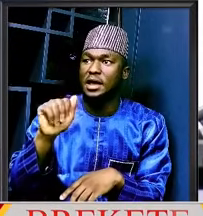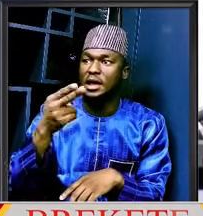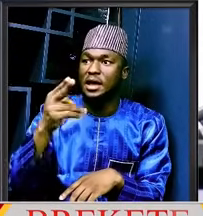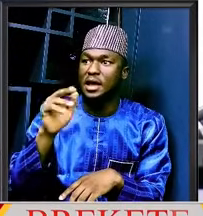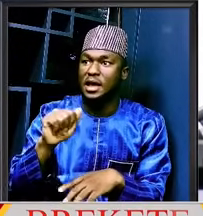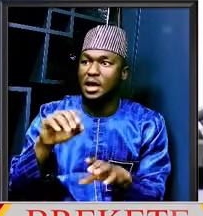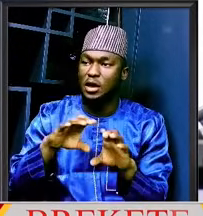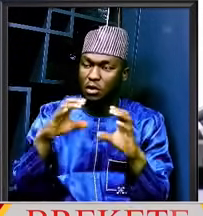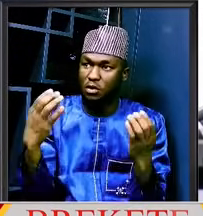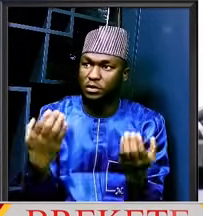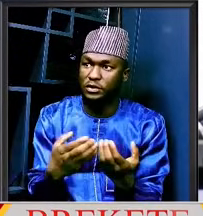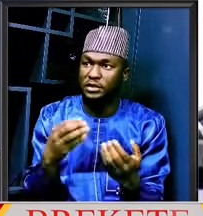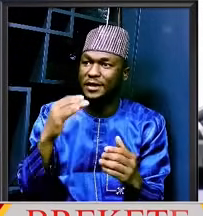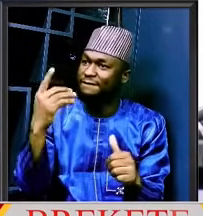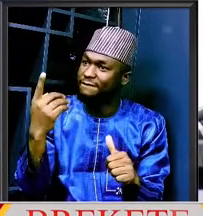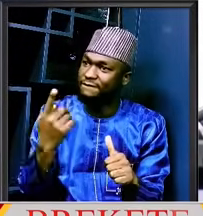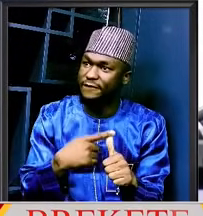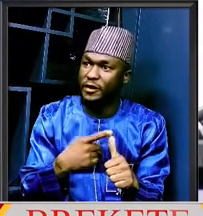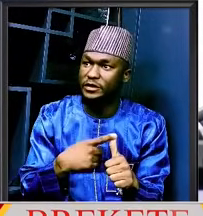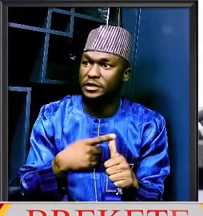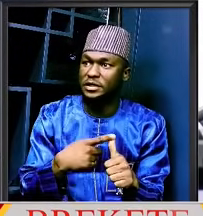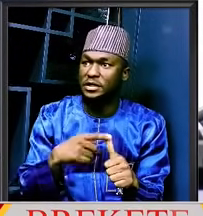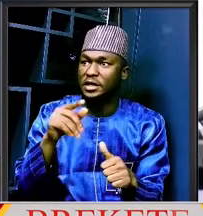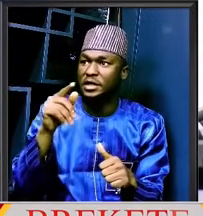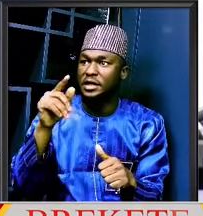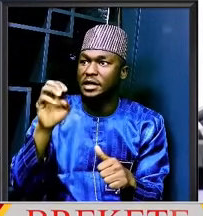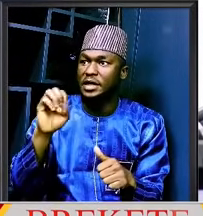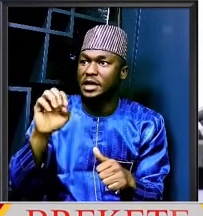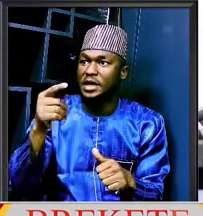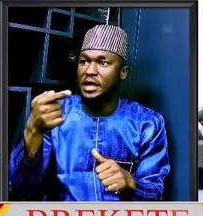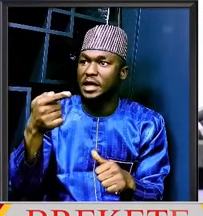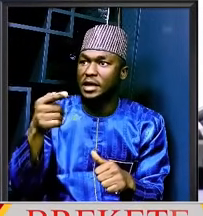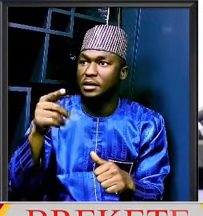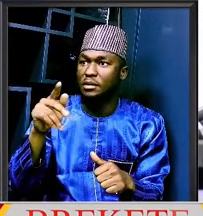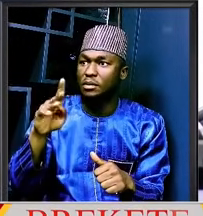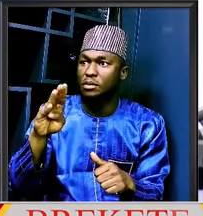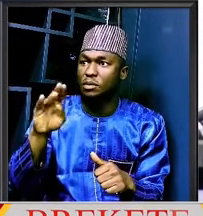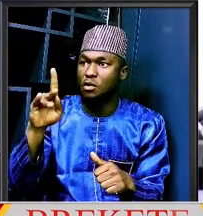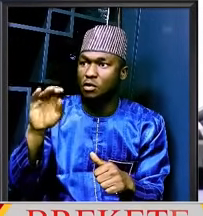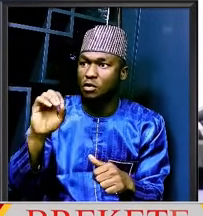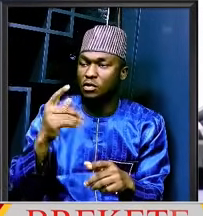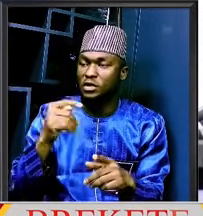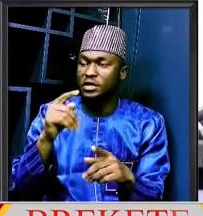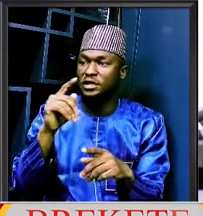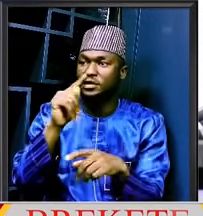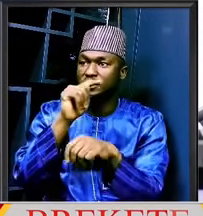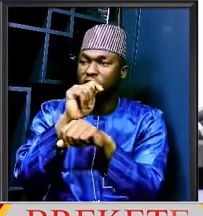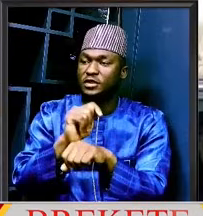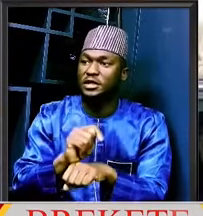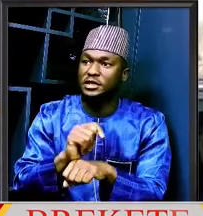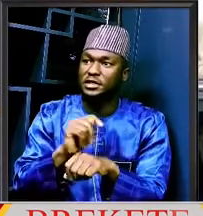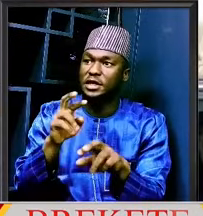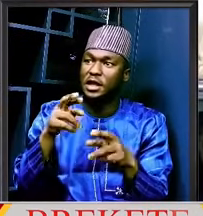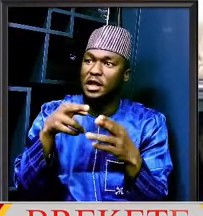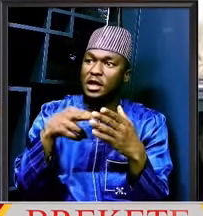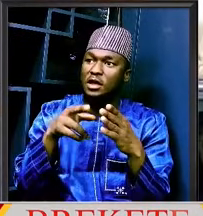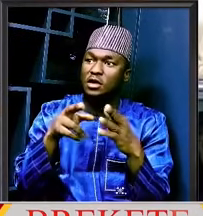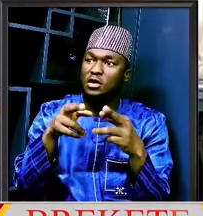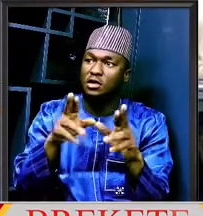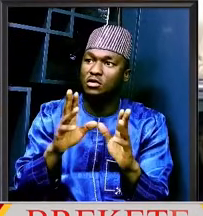Akahadi community. Yes, he was the first Te Boko, that is the traditional ruler in the